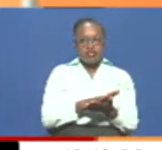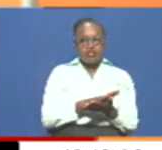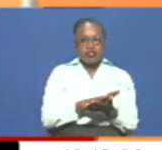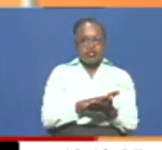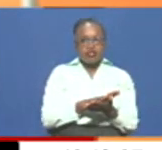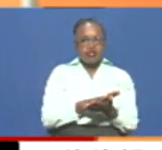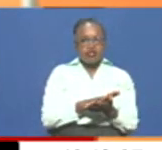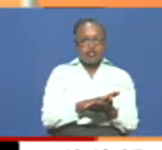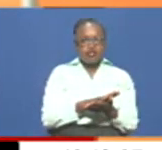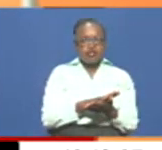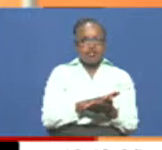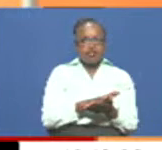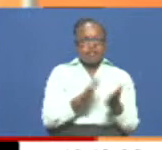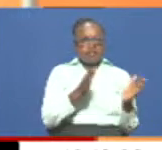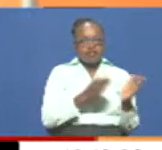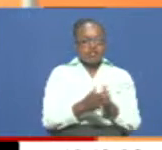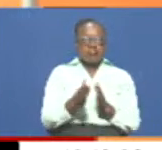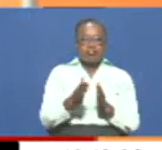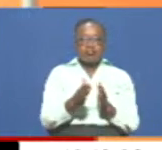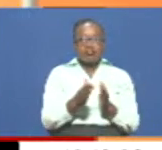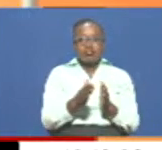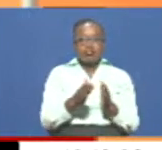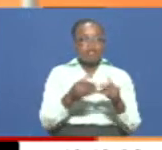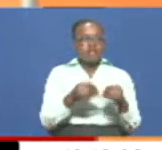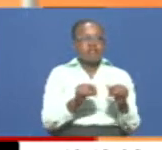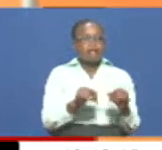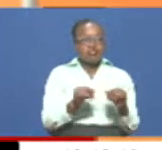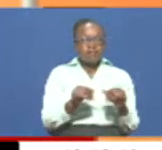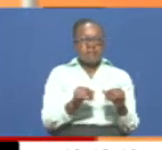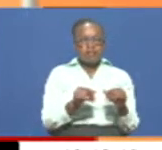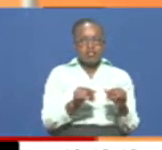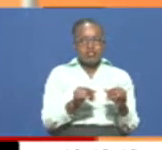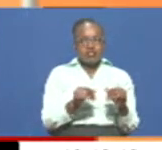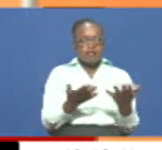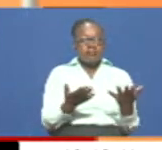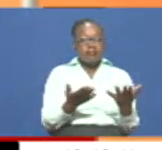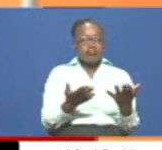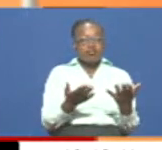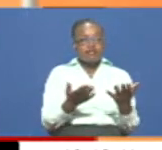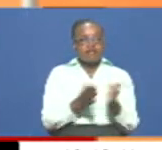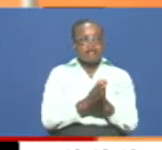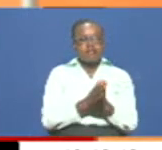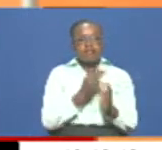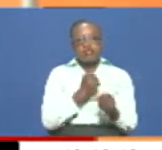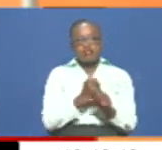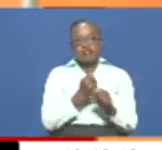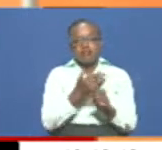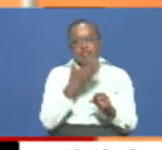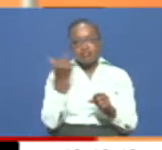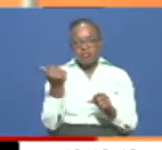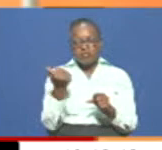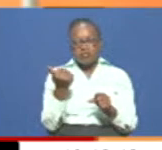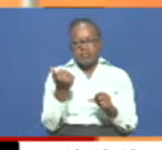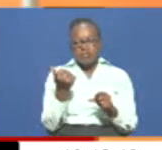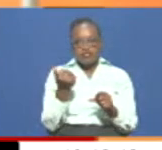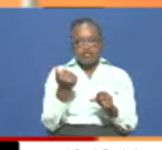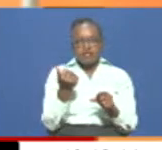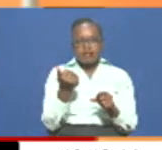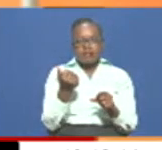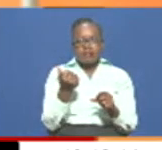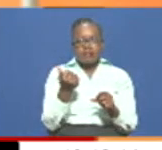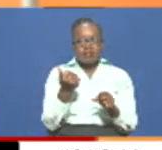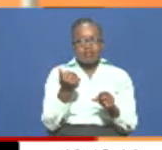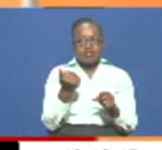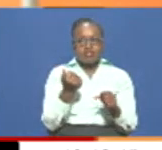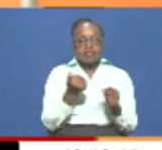already all the strategies and everything. So the implementation bit, what do you think that you could have done better, or you hopeful of doing better